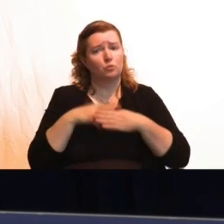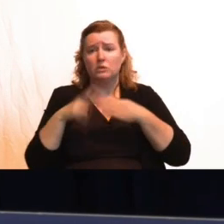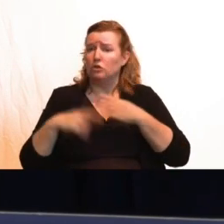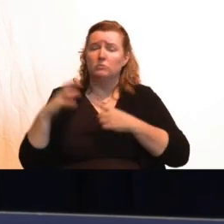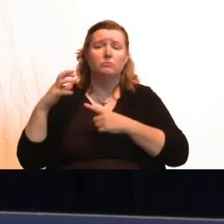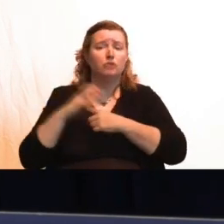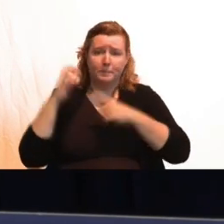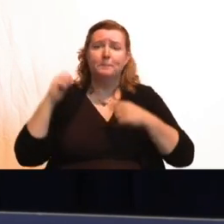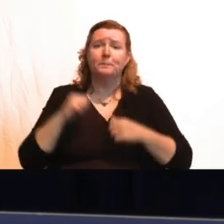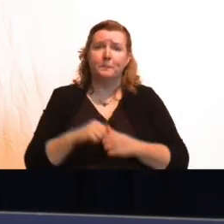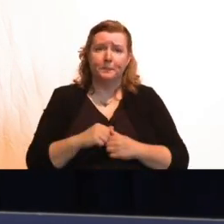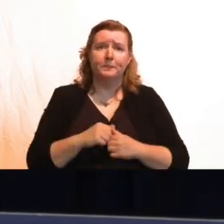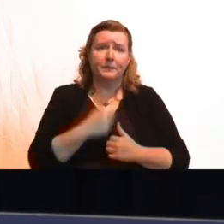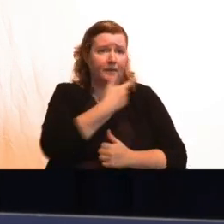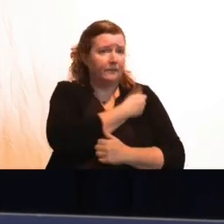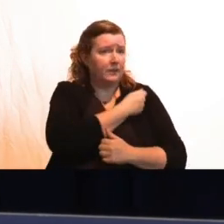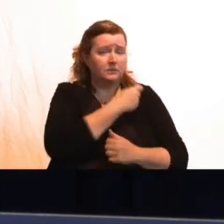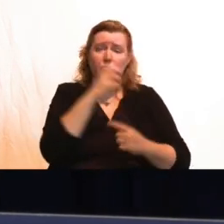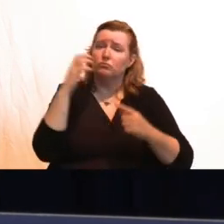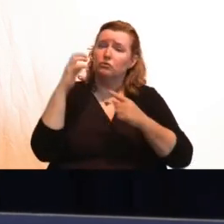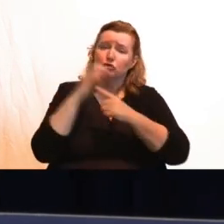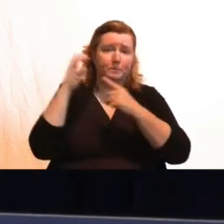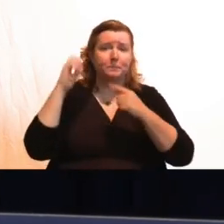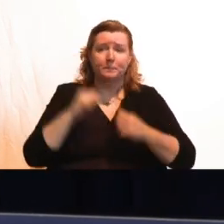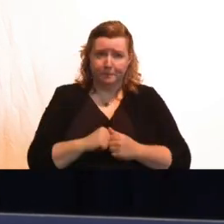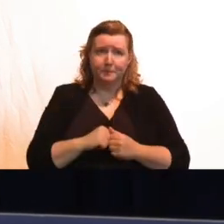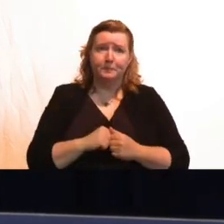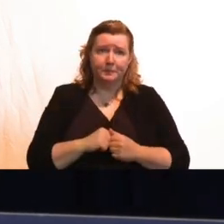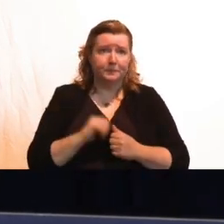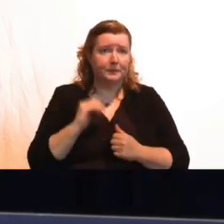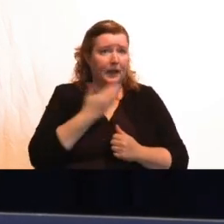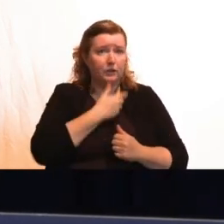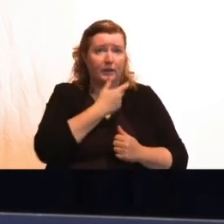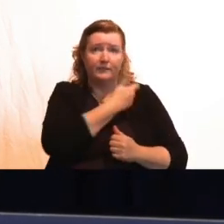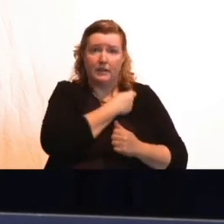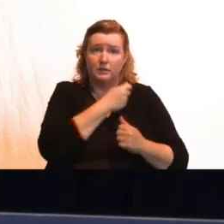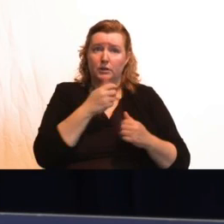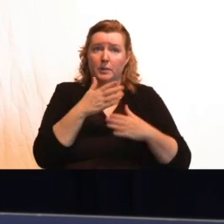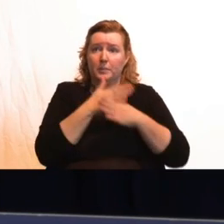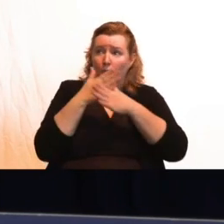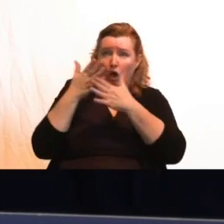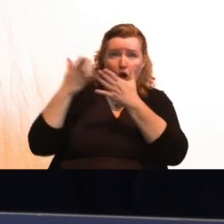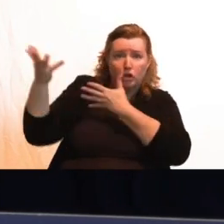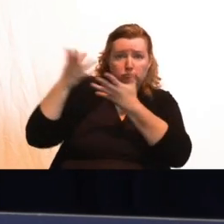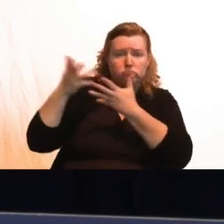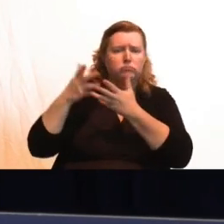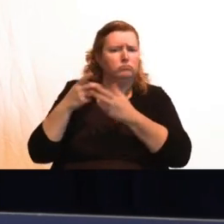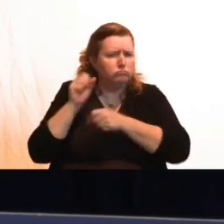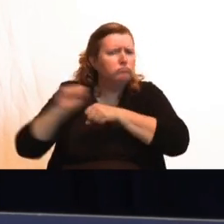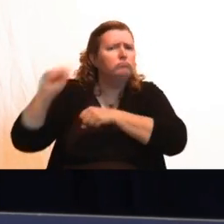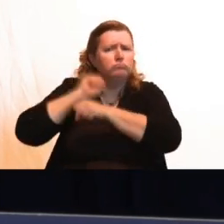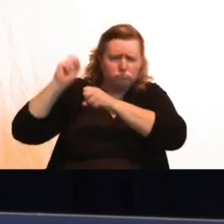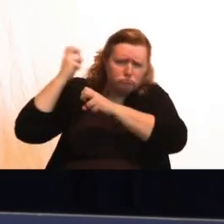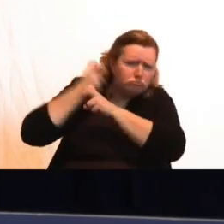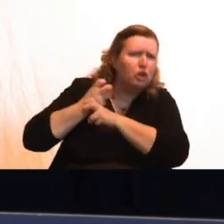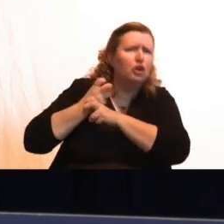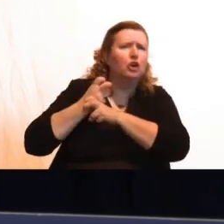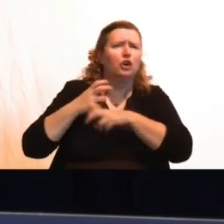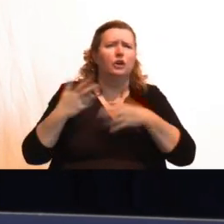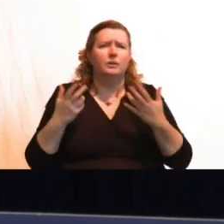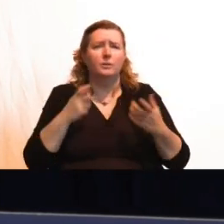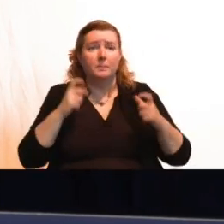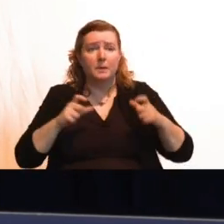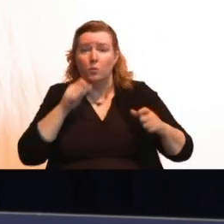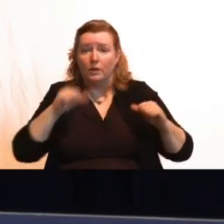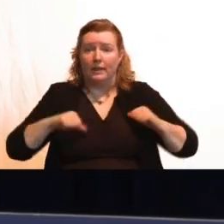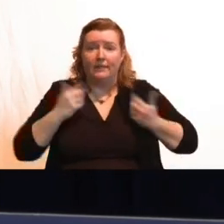partners, the willingness of so many residents to get vaccinated, constant communication with the public and